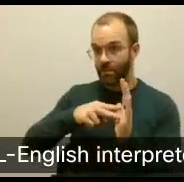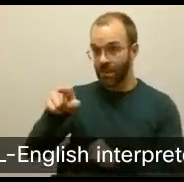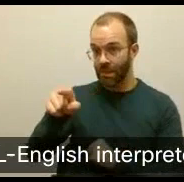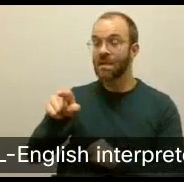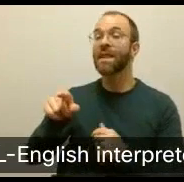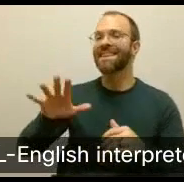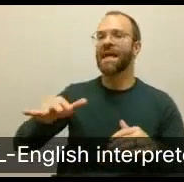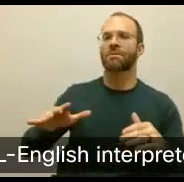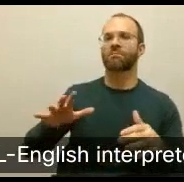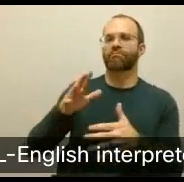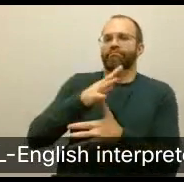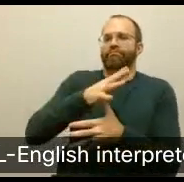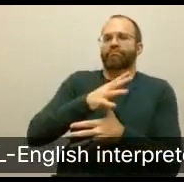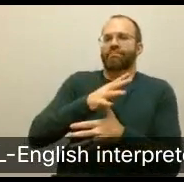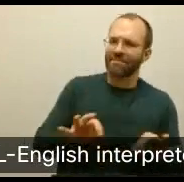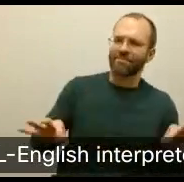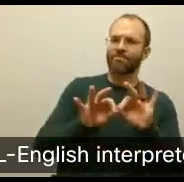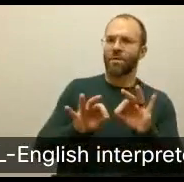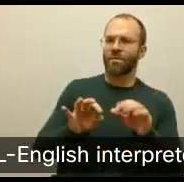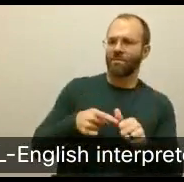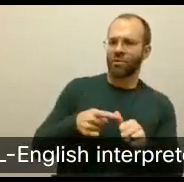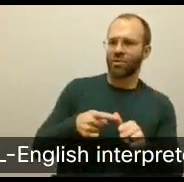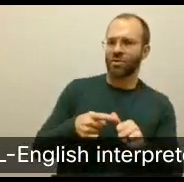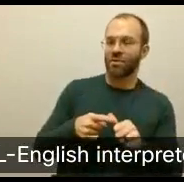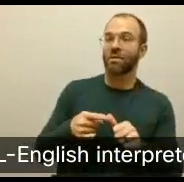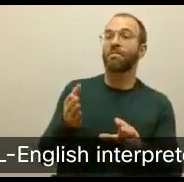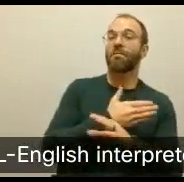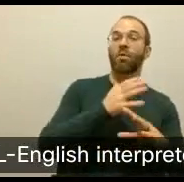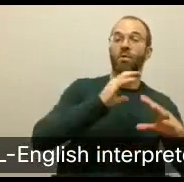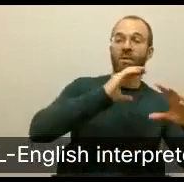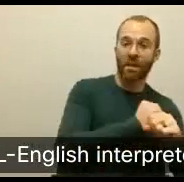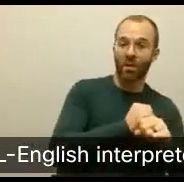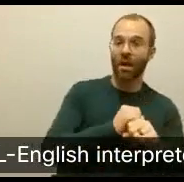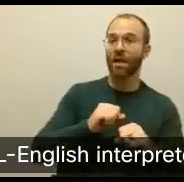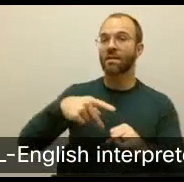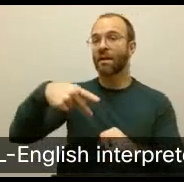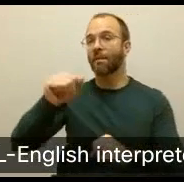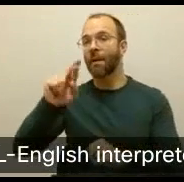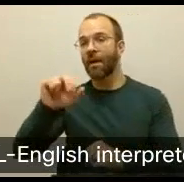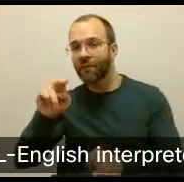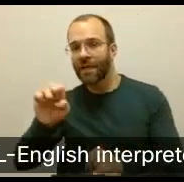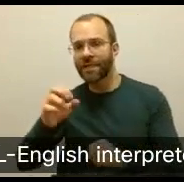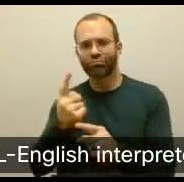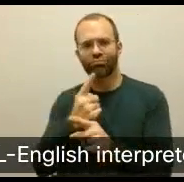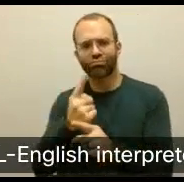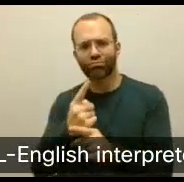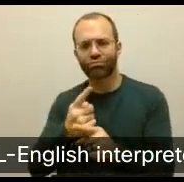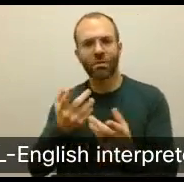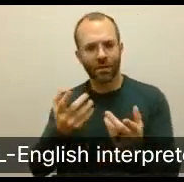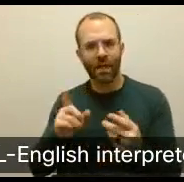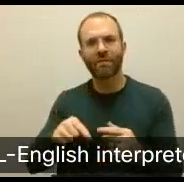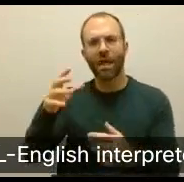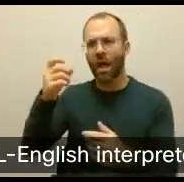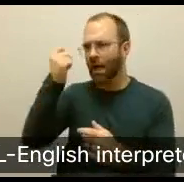key in order to be able to paraphrase and or summarize appropriately. So as you're reading, some things to look for. What is the topic, the